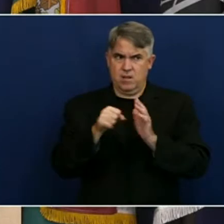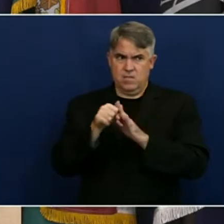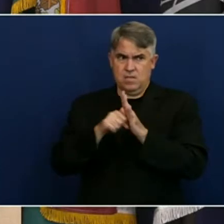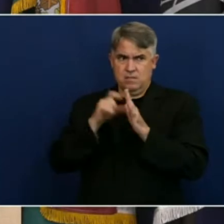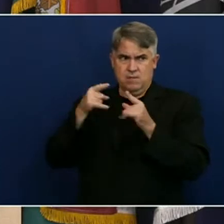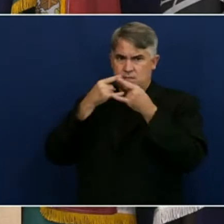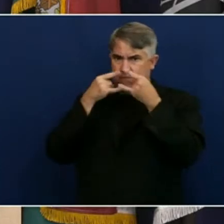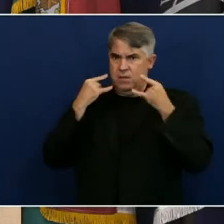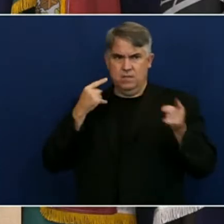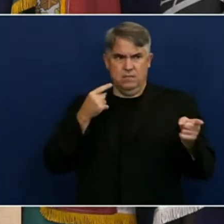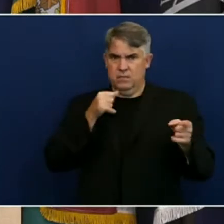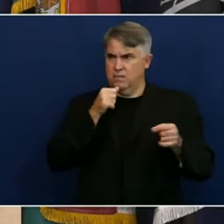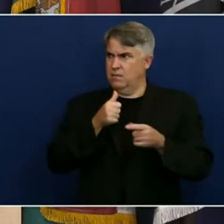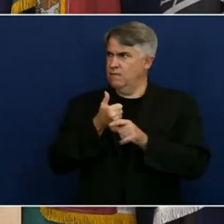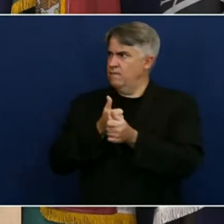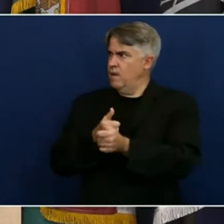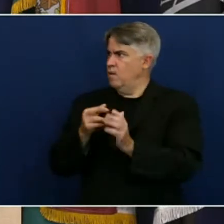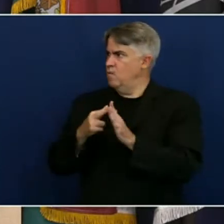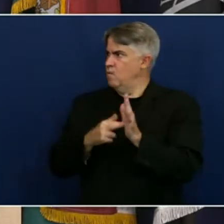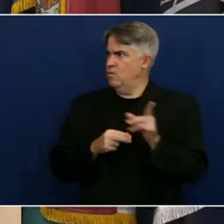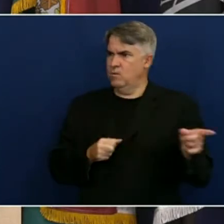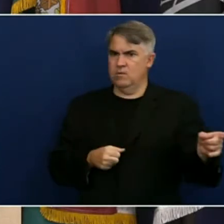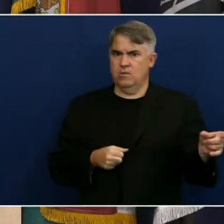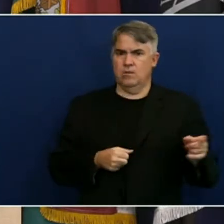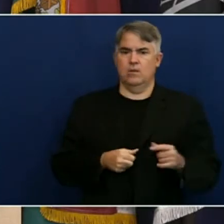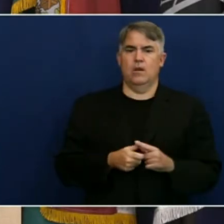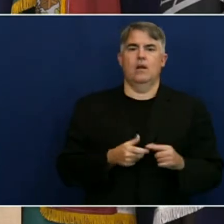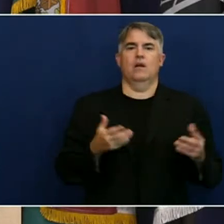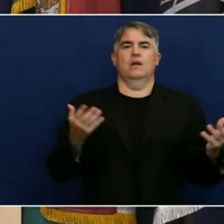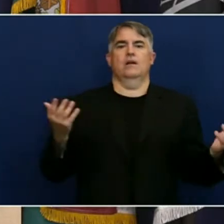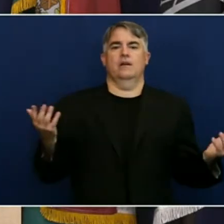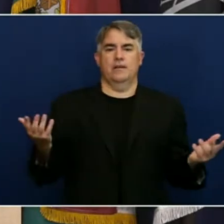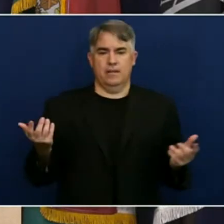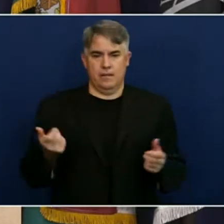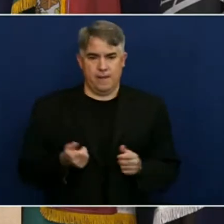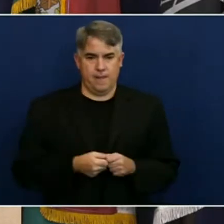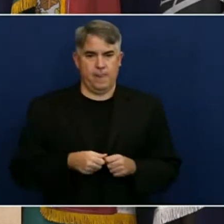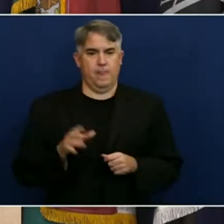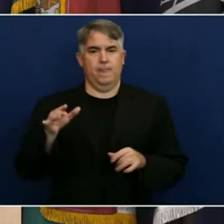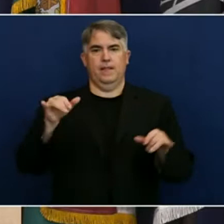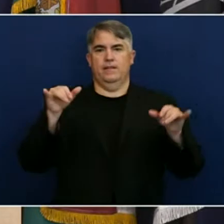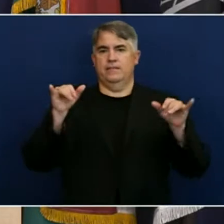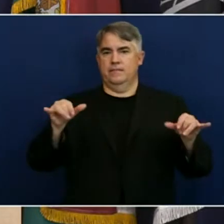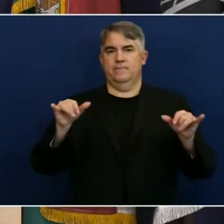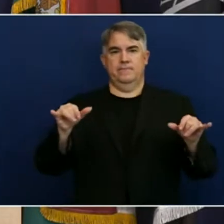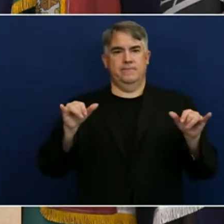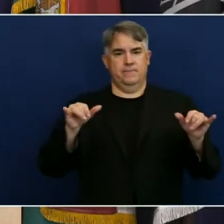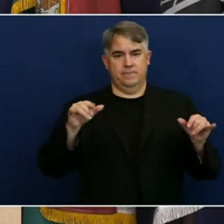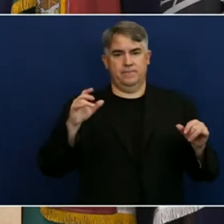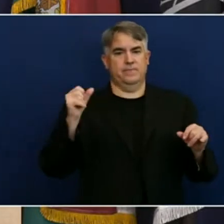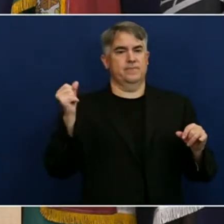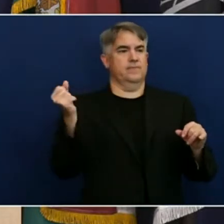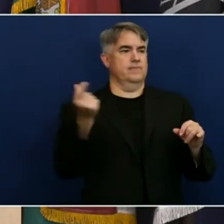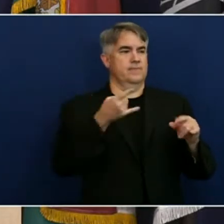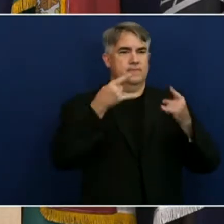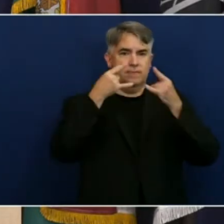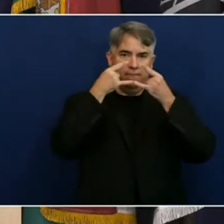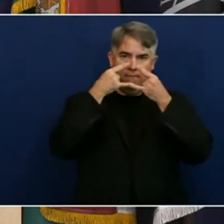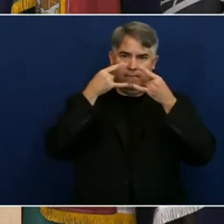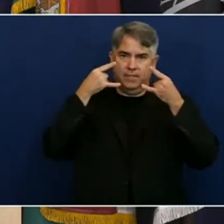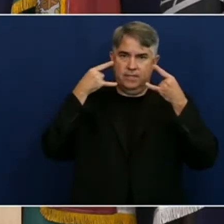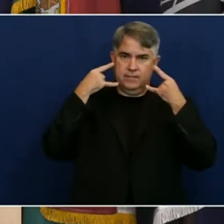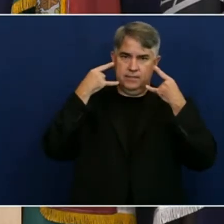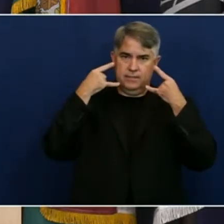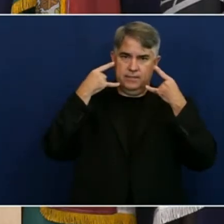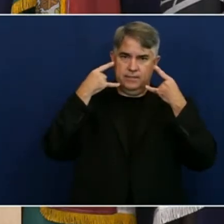inside stores? Yeah, we are exactly where we were a few weeks ago. The mask requirement has been in place for quite some time. It's still in place